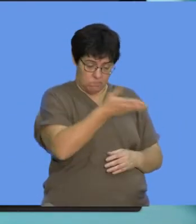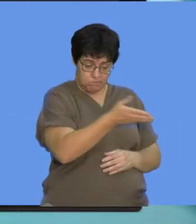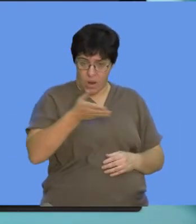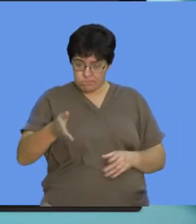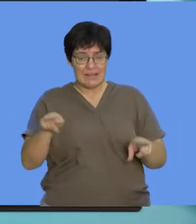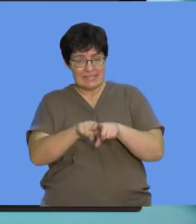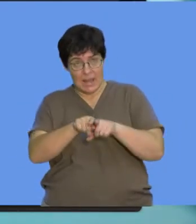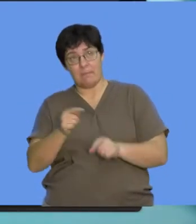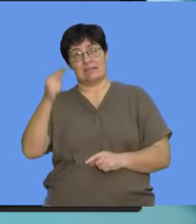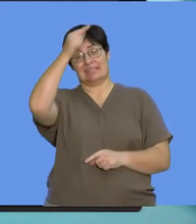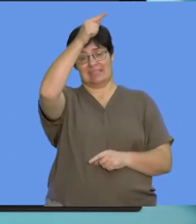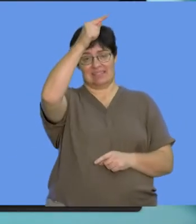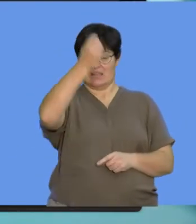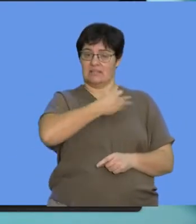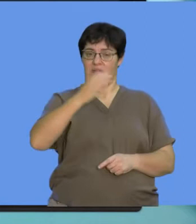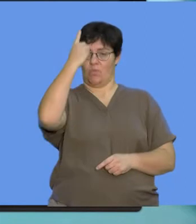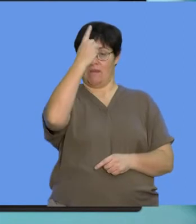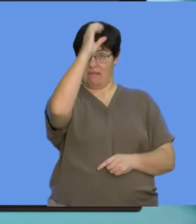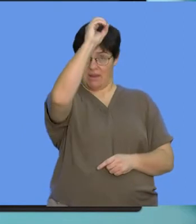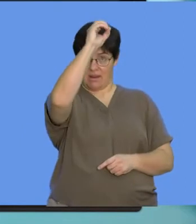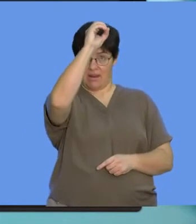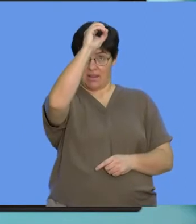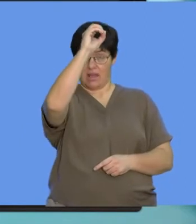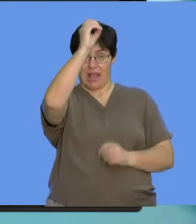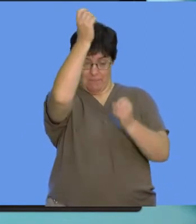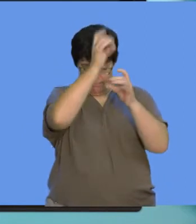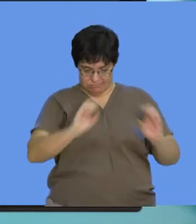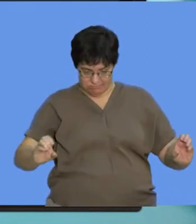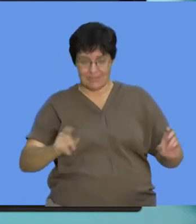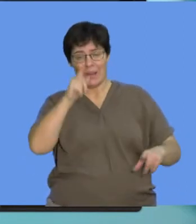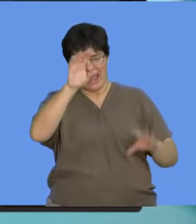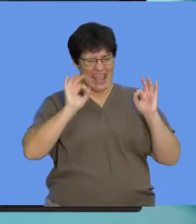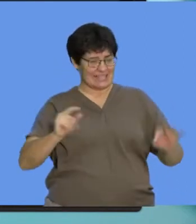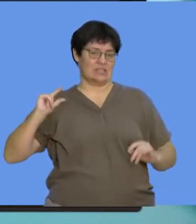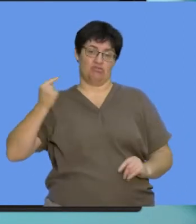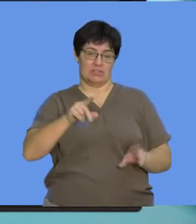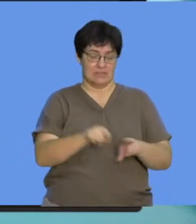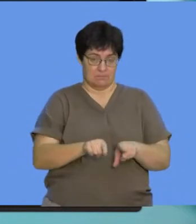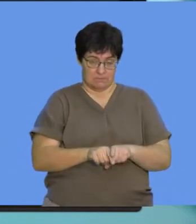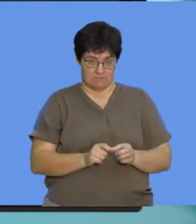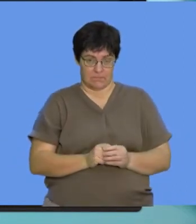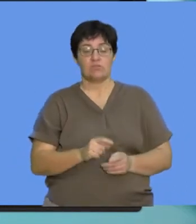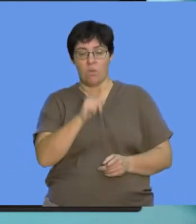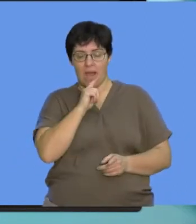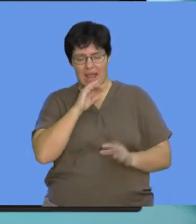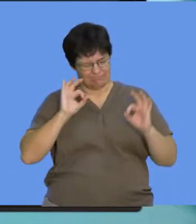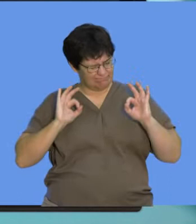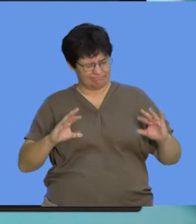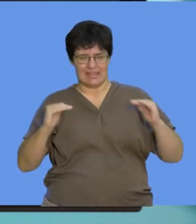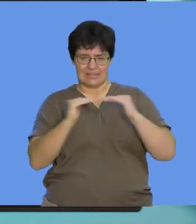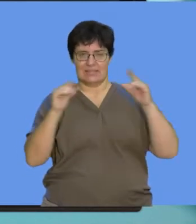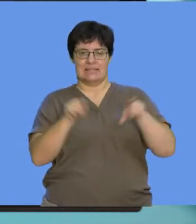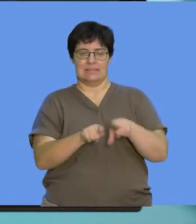information as the original cell that they've formed from. And so that is why it's important that DNA replication produces